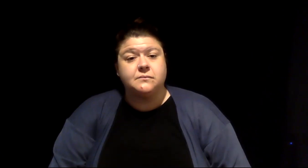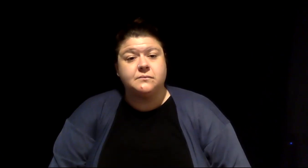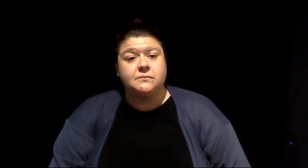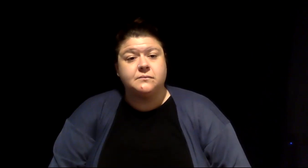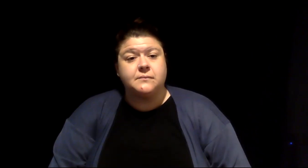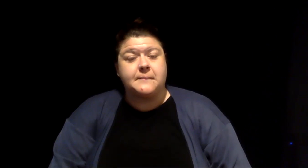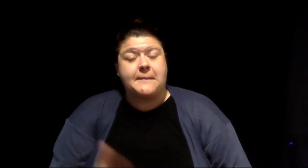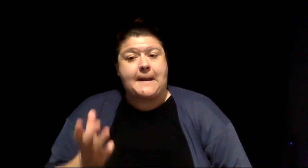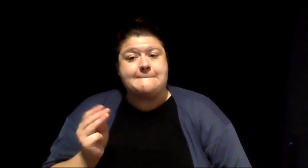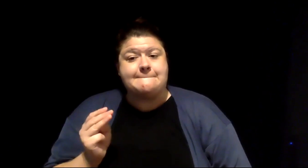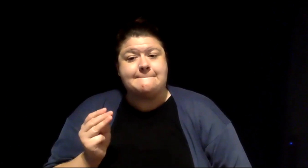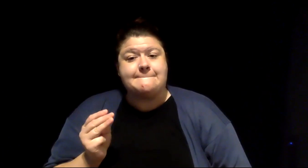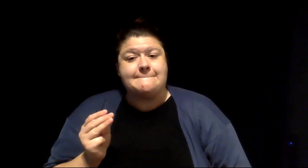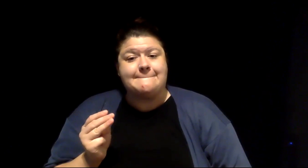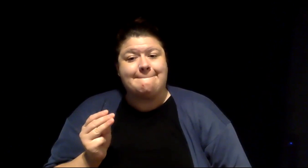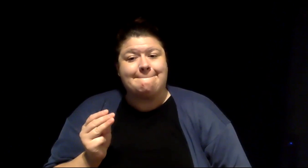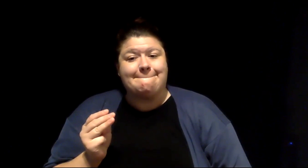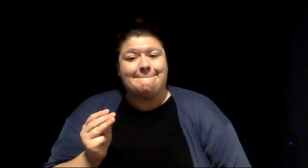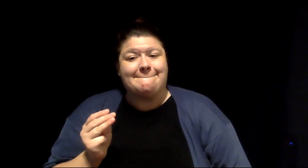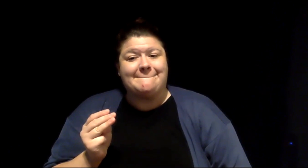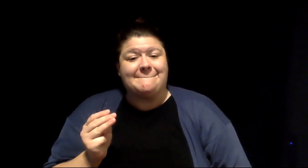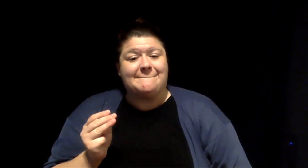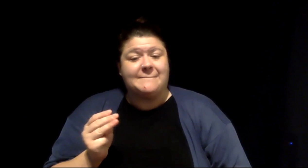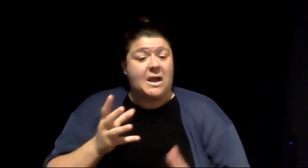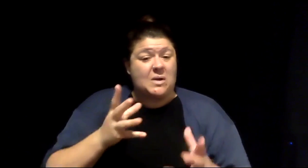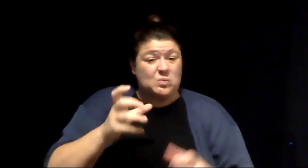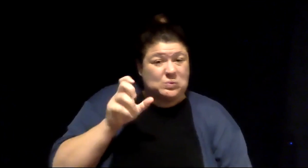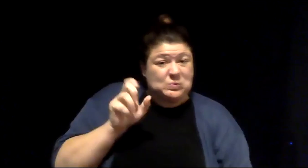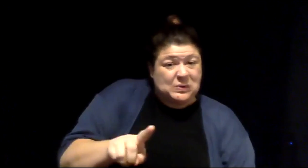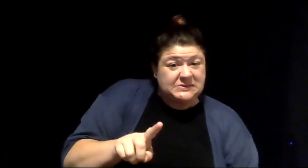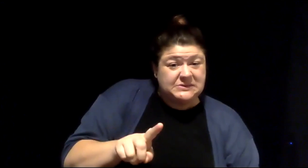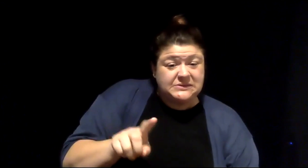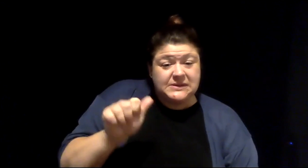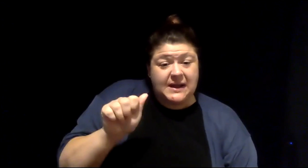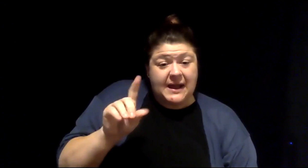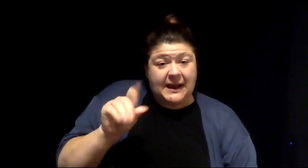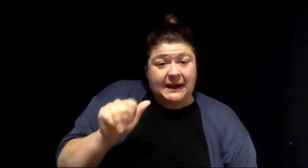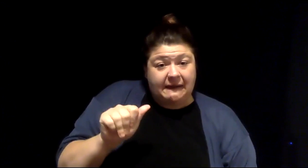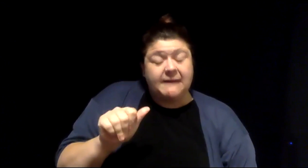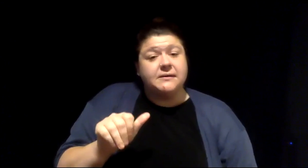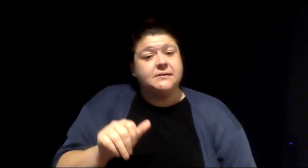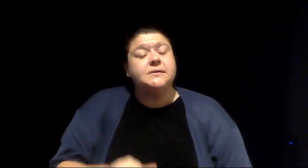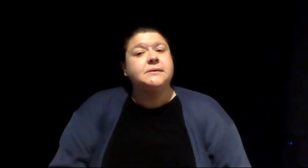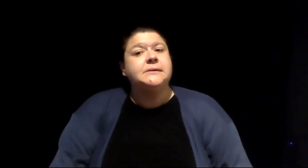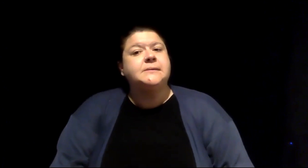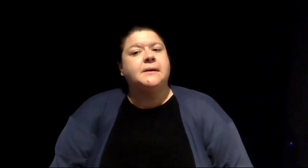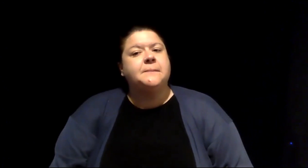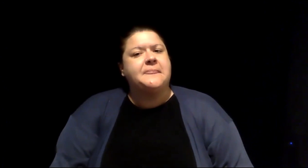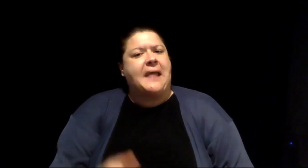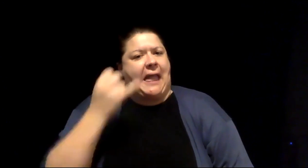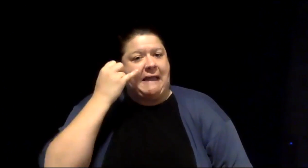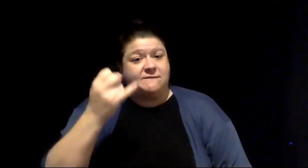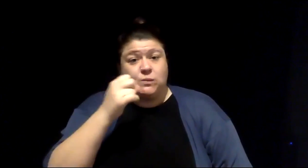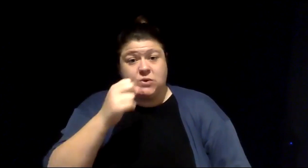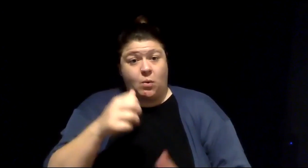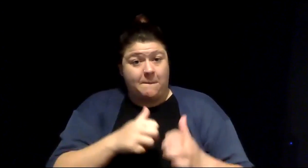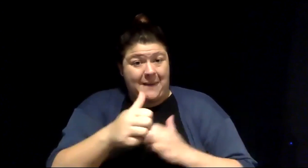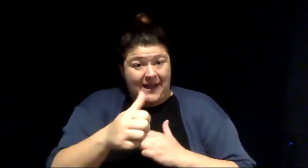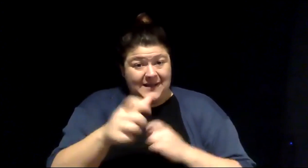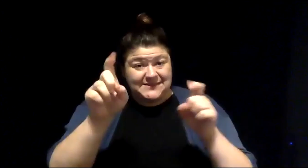I want to ask you a question. Yes. If we don't pass the